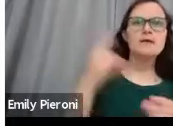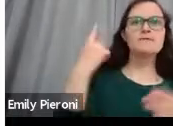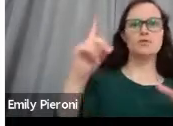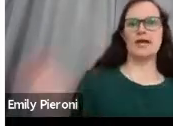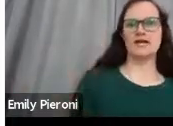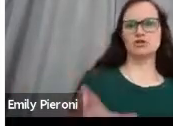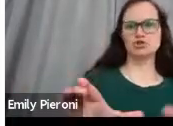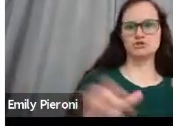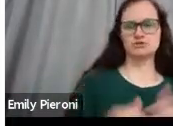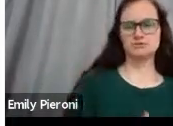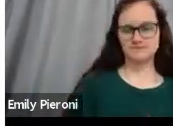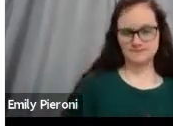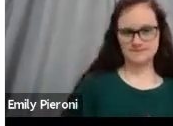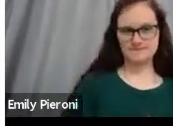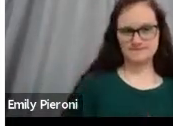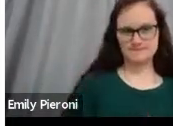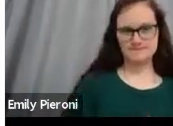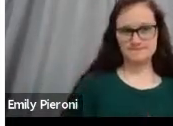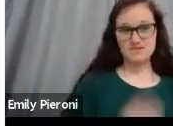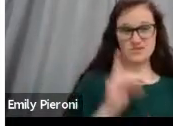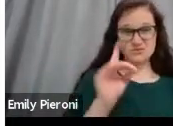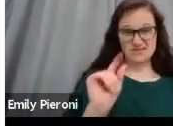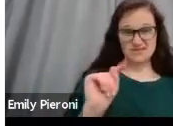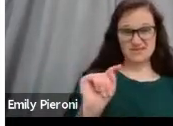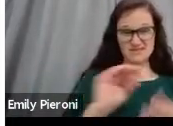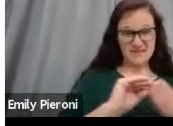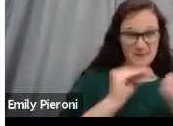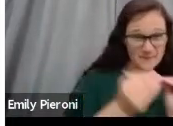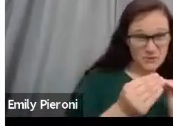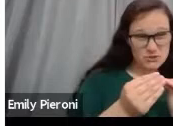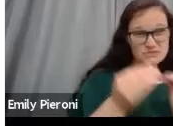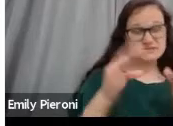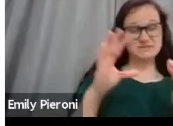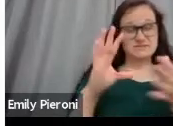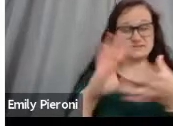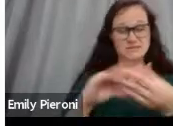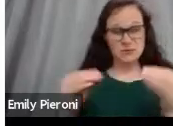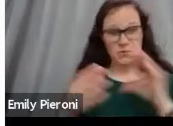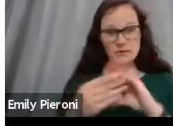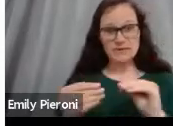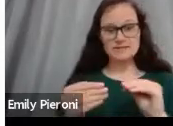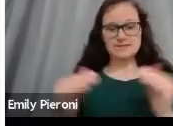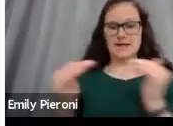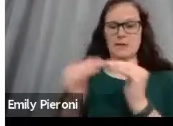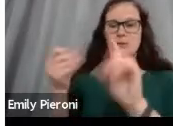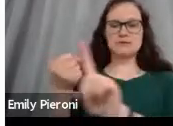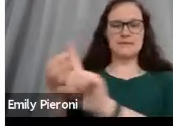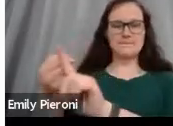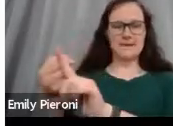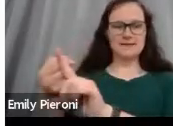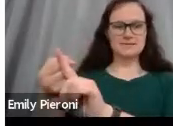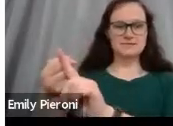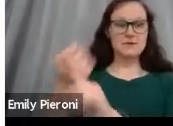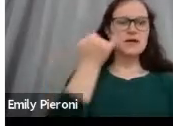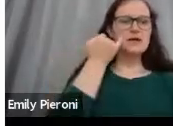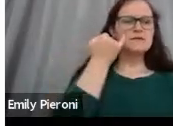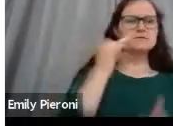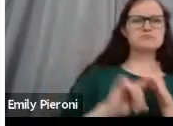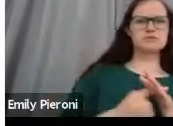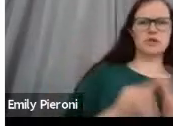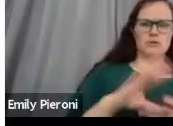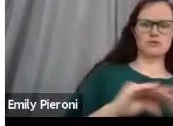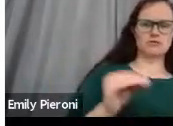So data plus stories equals impact. So if you're telling a story, you want to begin